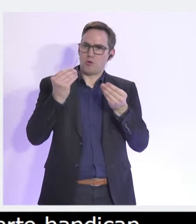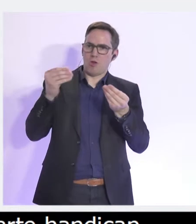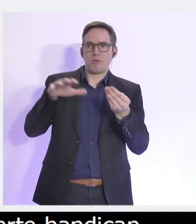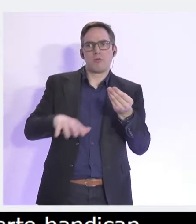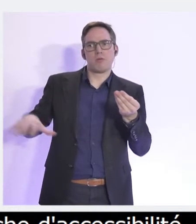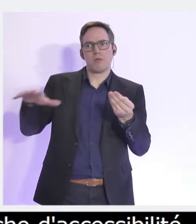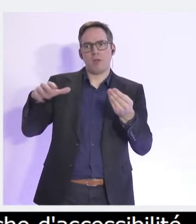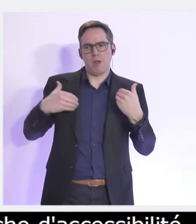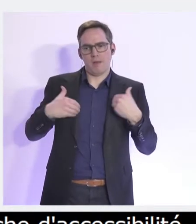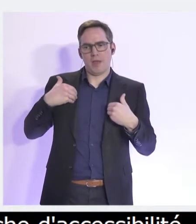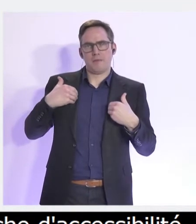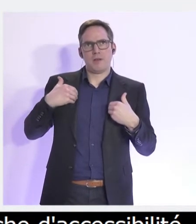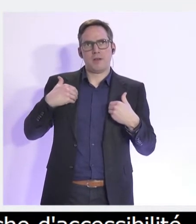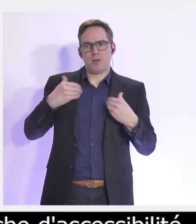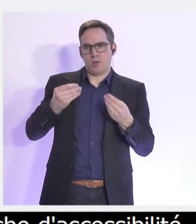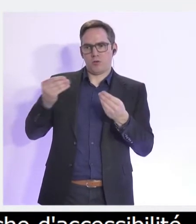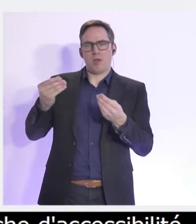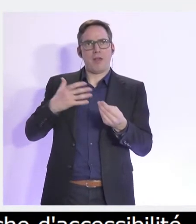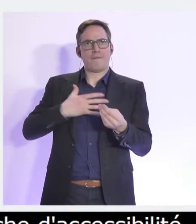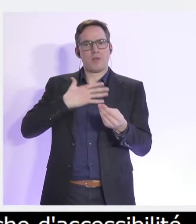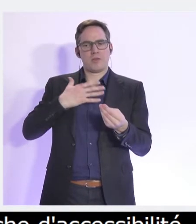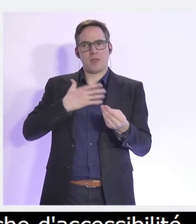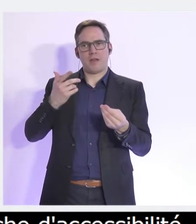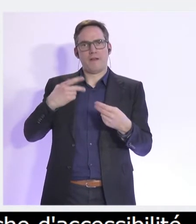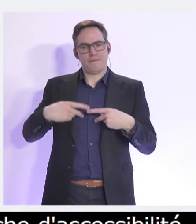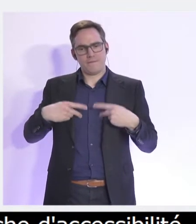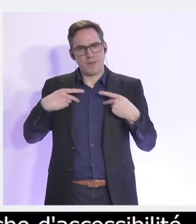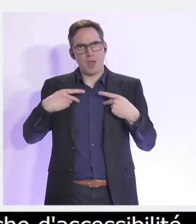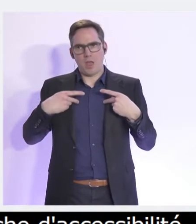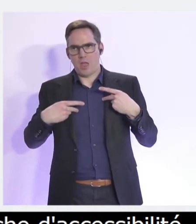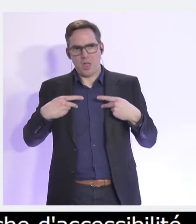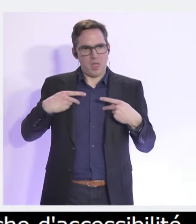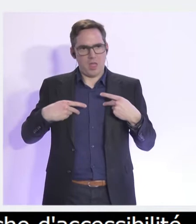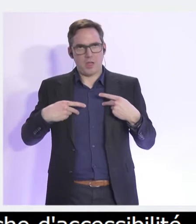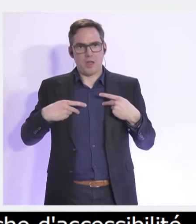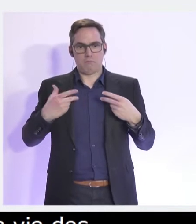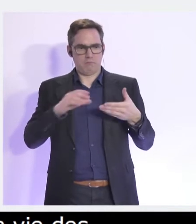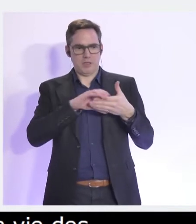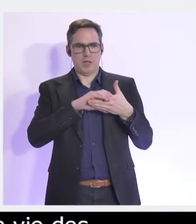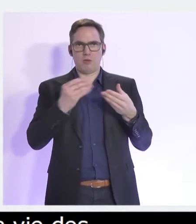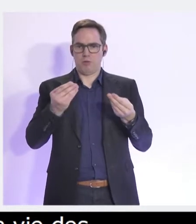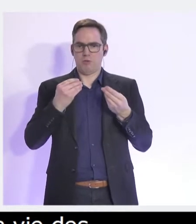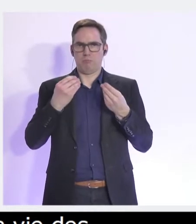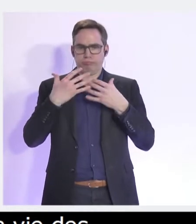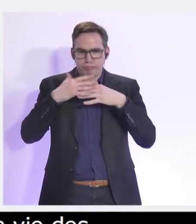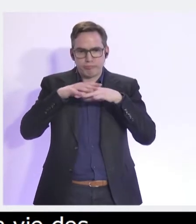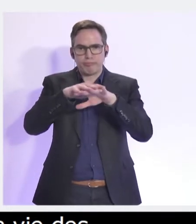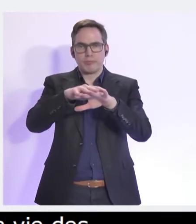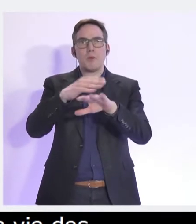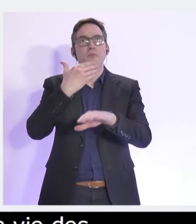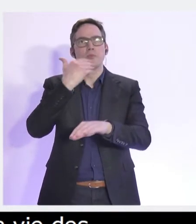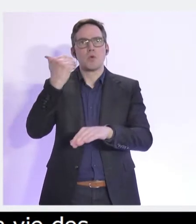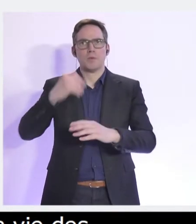inclusion and accessibility. So obviously it will improve the lives